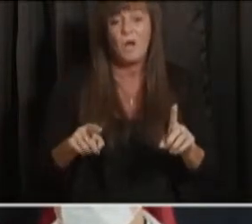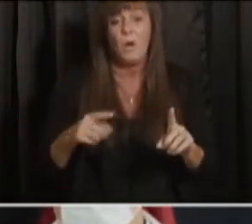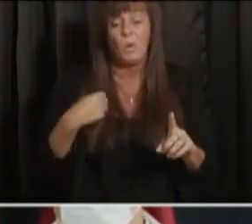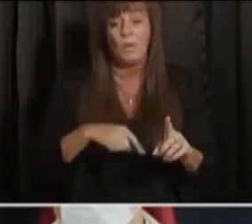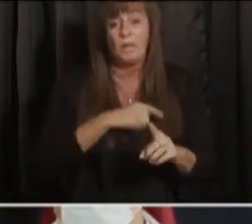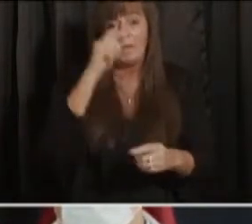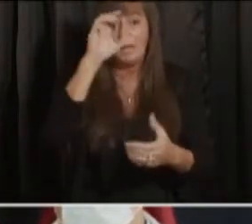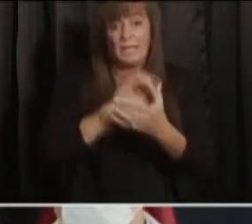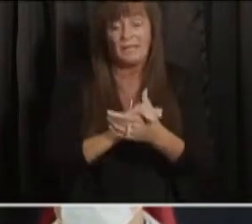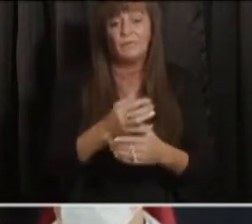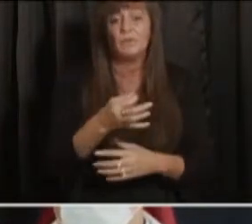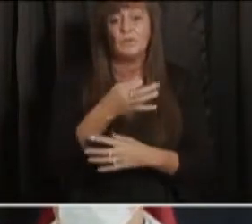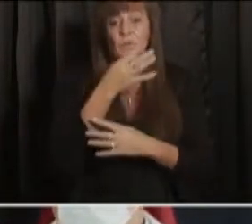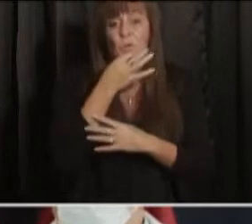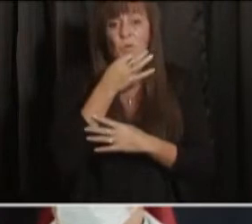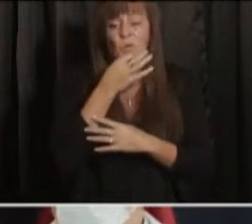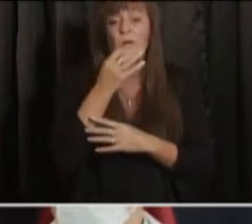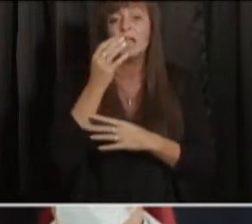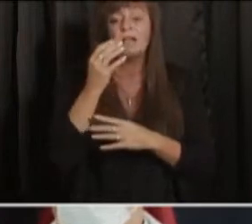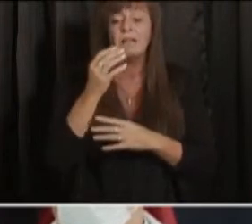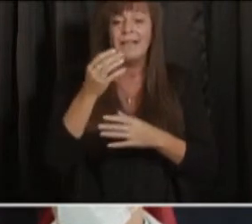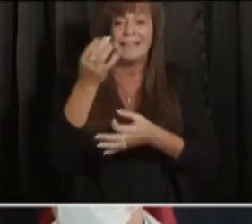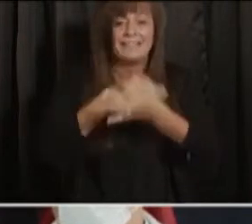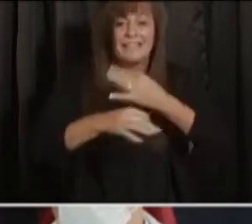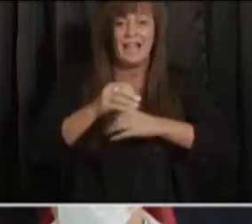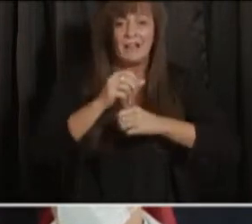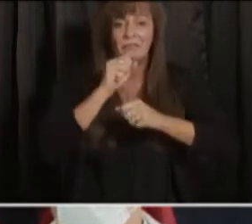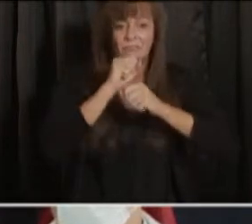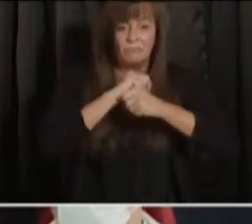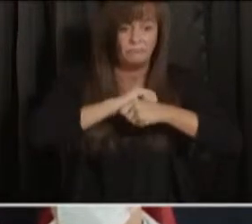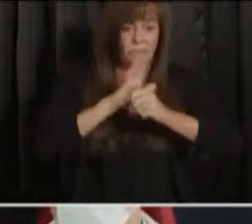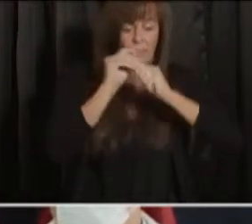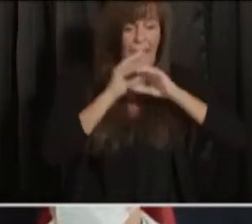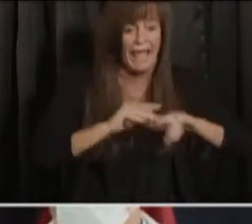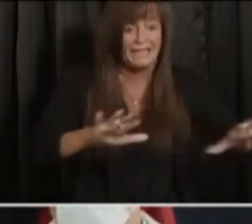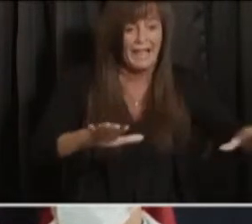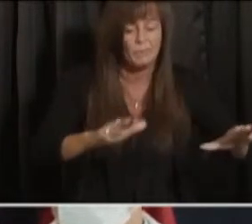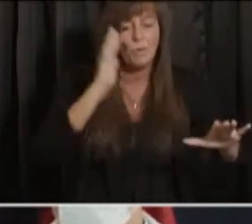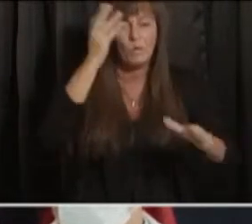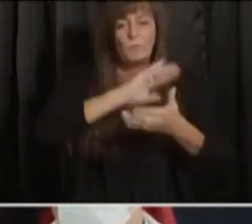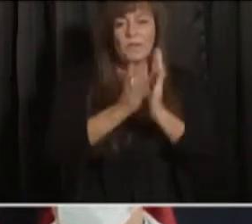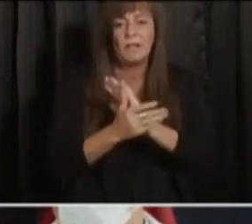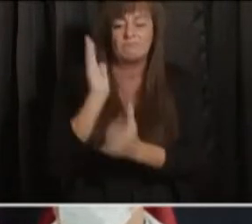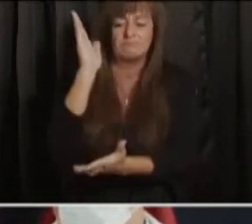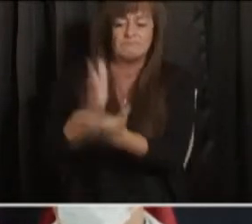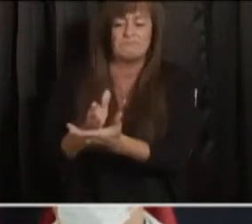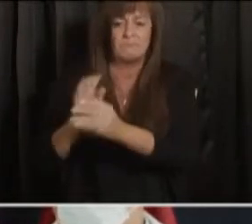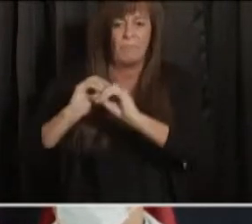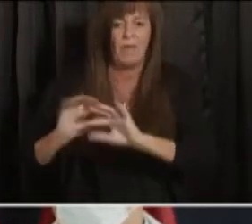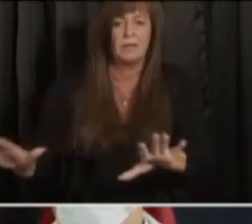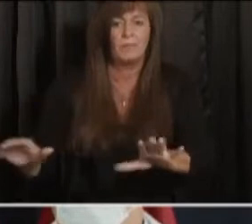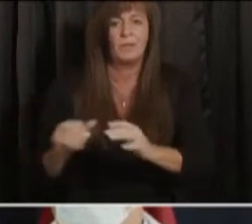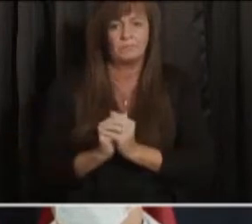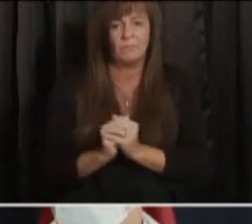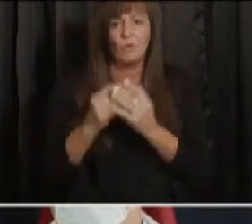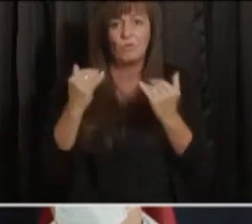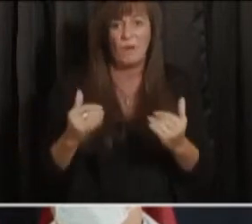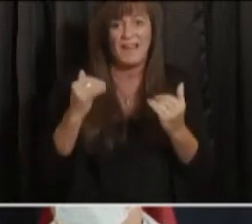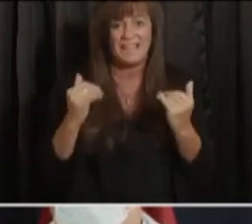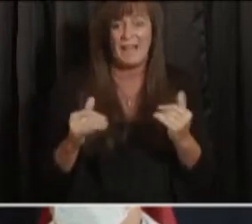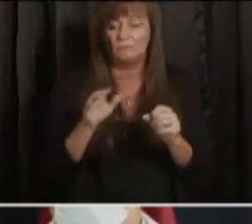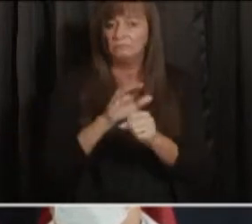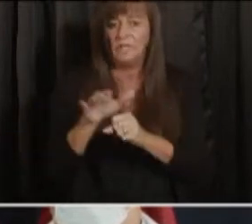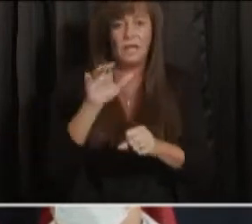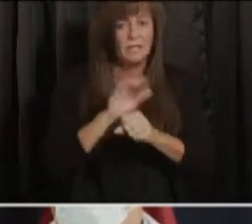than pandemic, and a key part of getting there is protecting a demographic that has very little protection today, right?